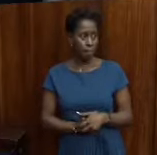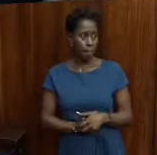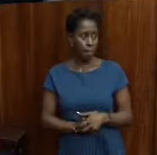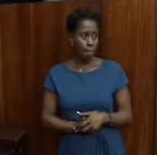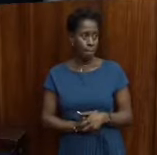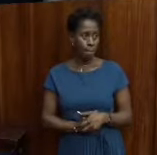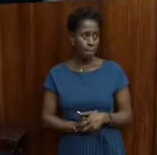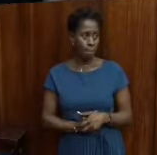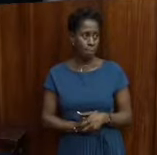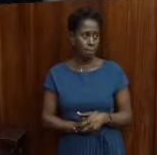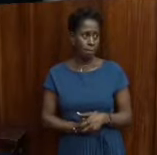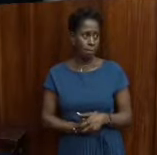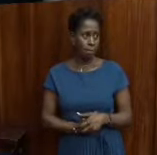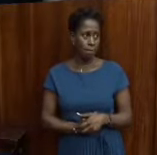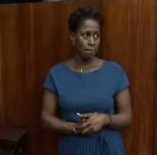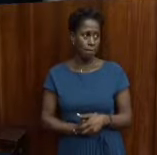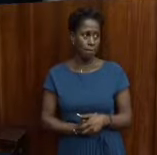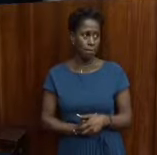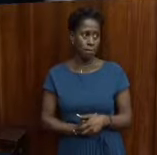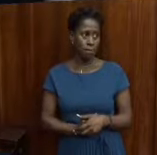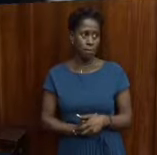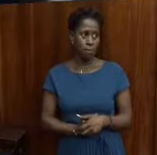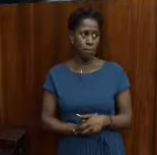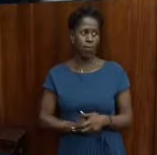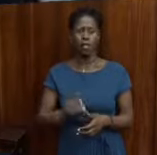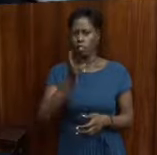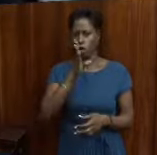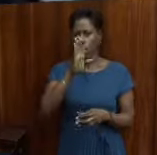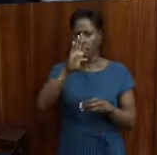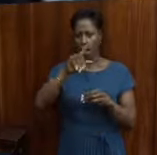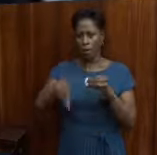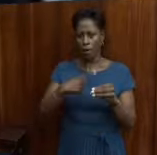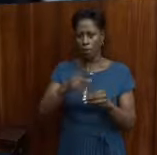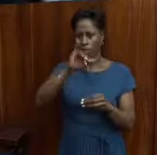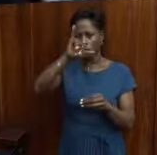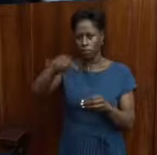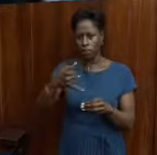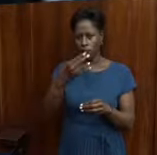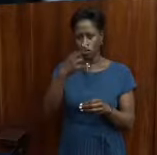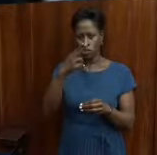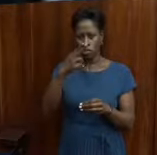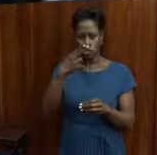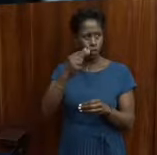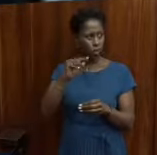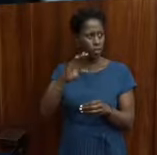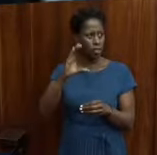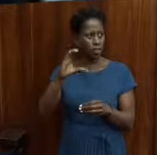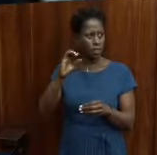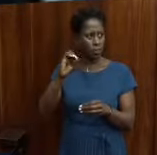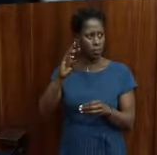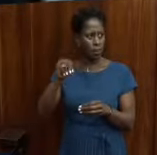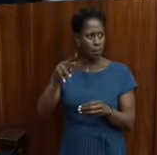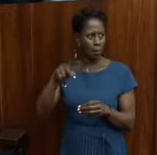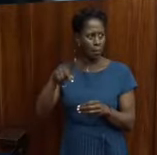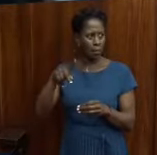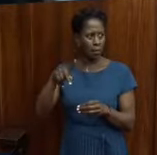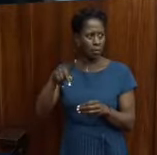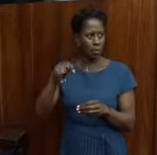Mr. Speaker, much has been said about the John Compton Dam Rehabilitation, JCD, or the silting